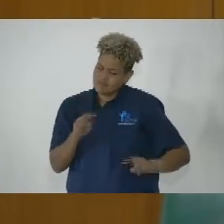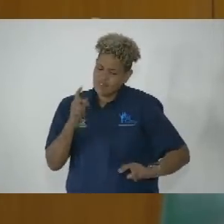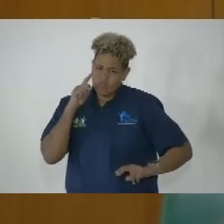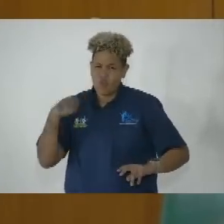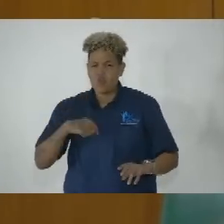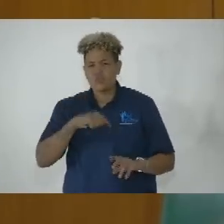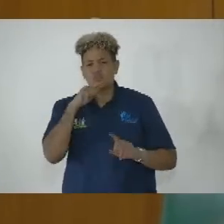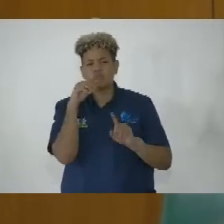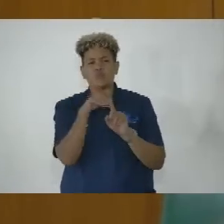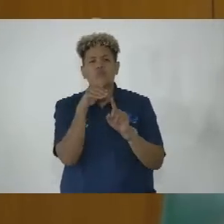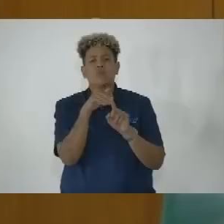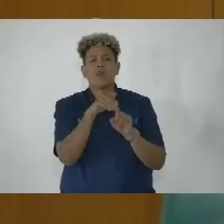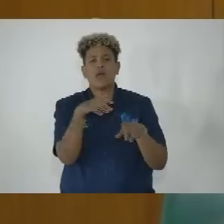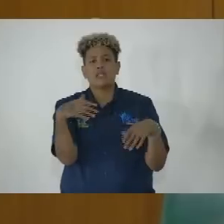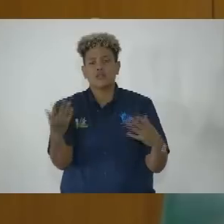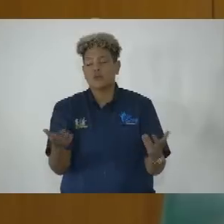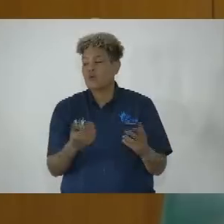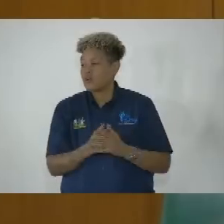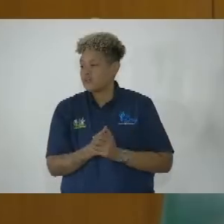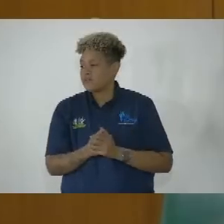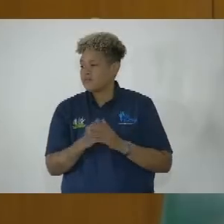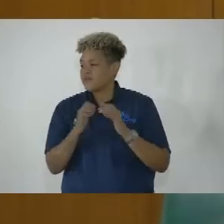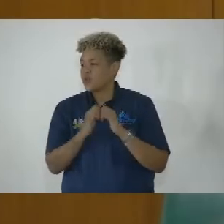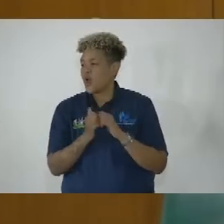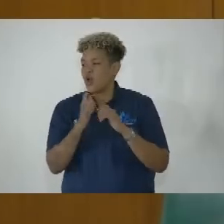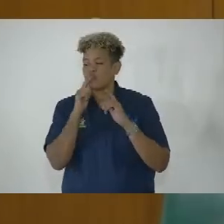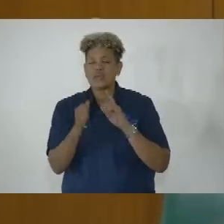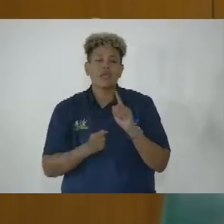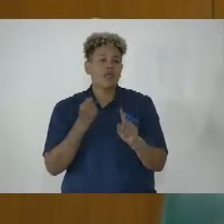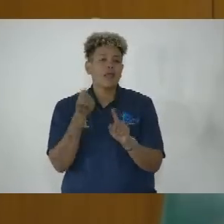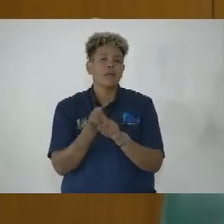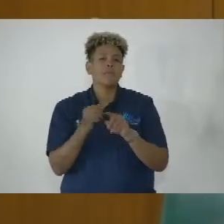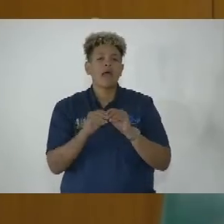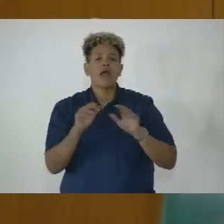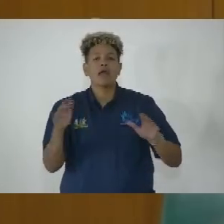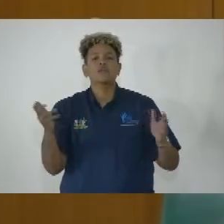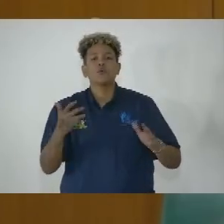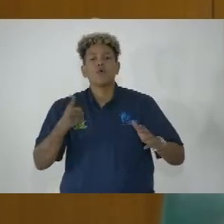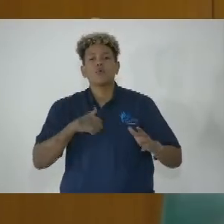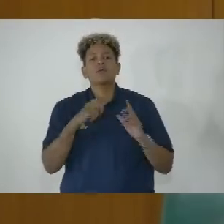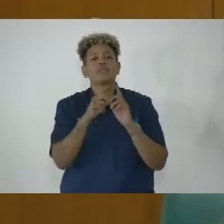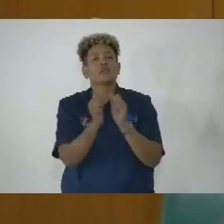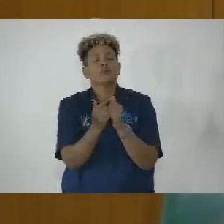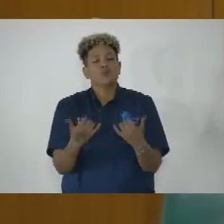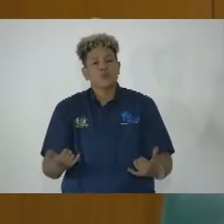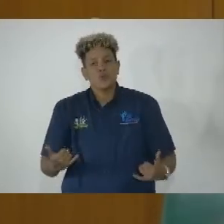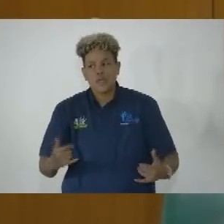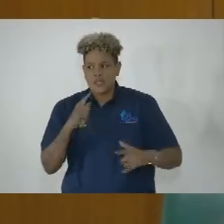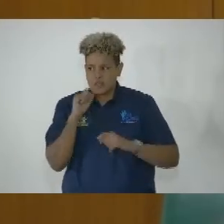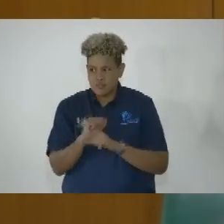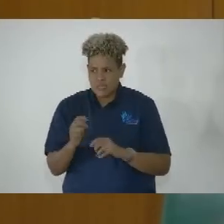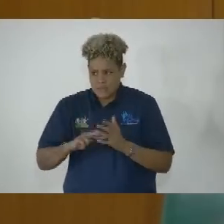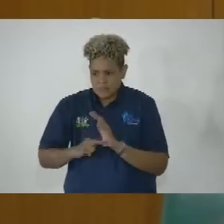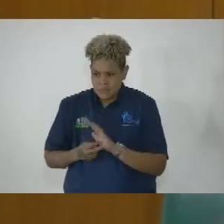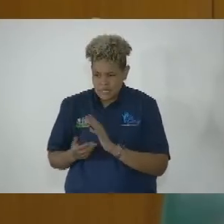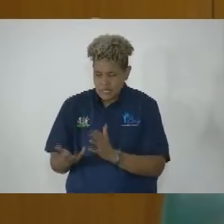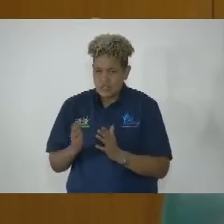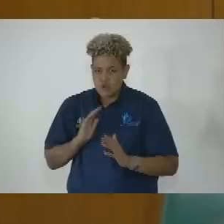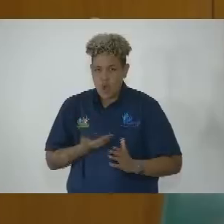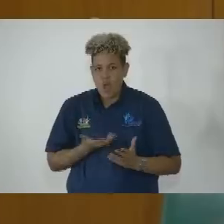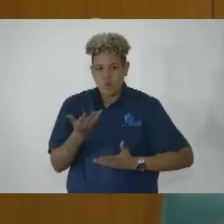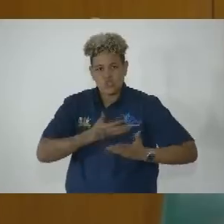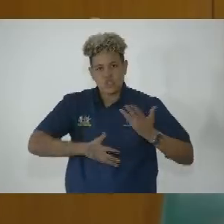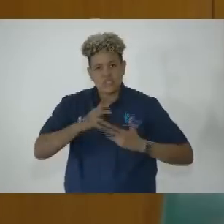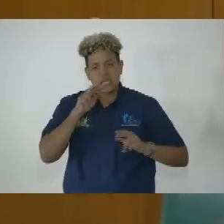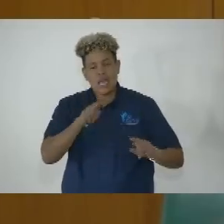be reminded of how impacting what we're dealing with here really is to our